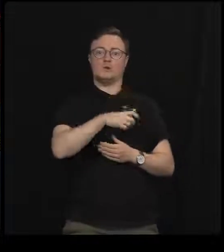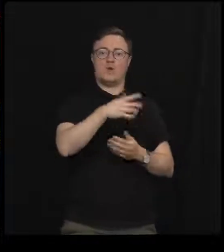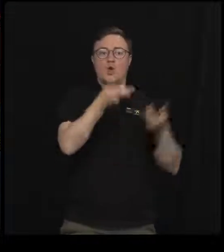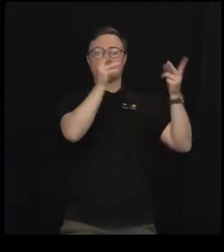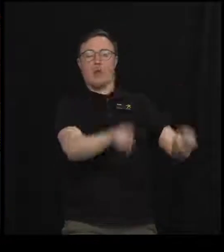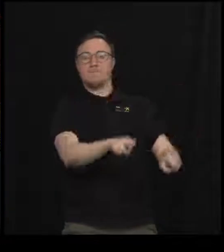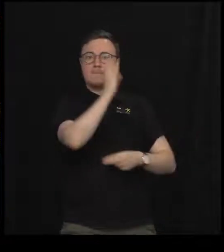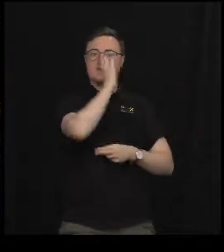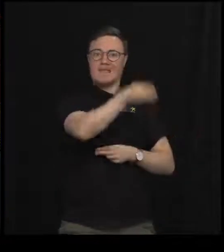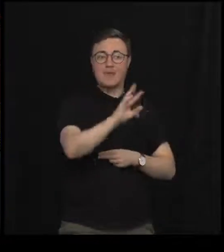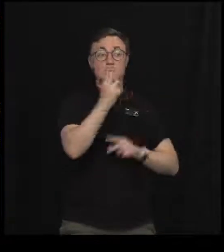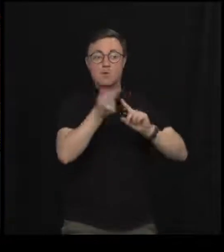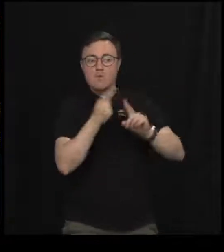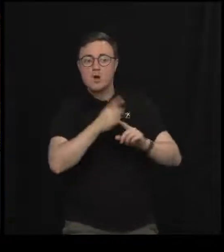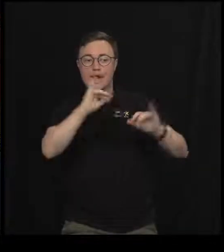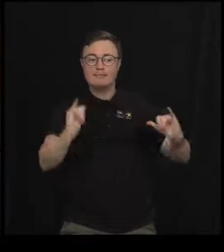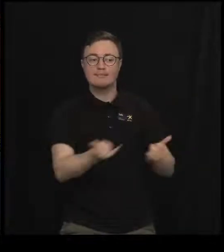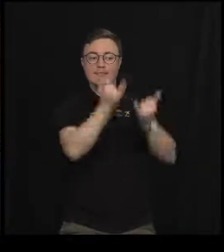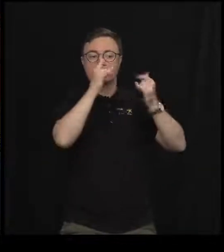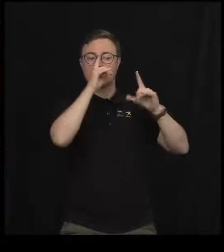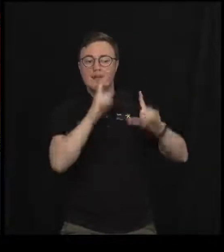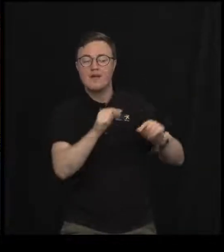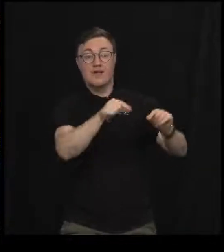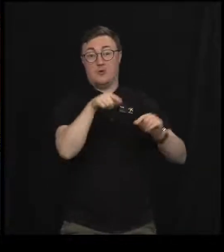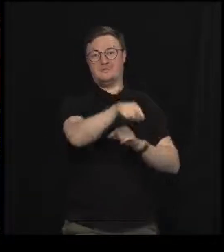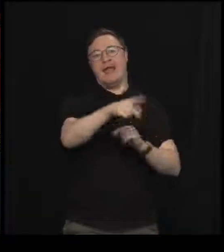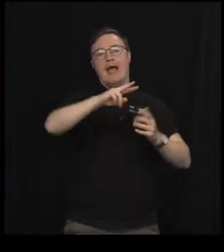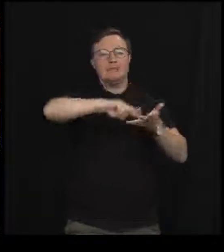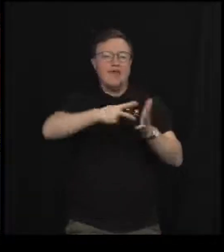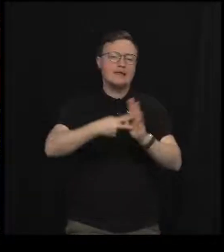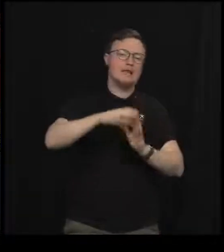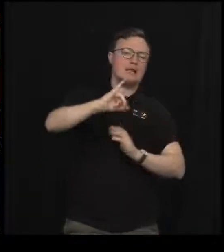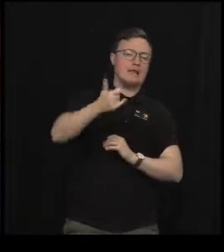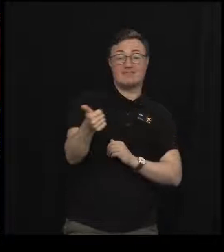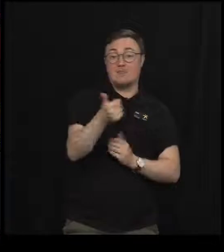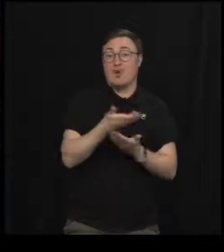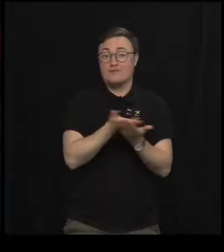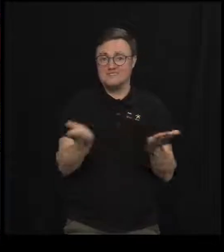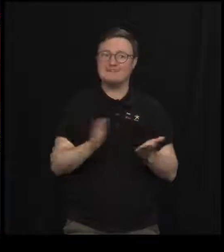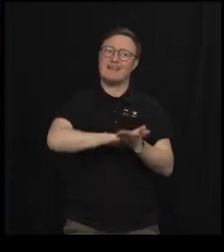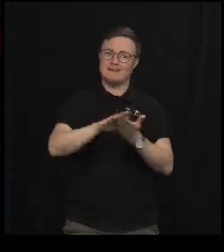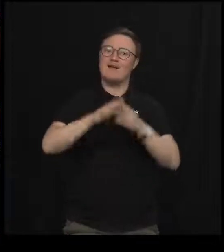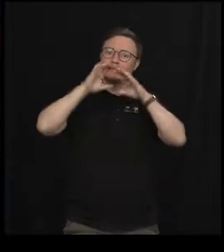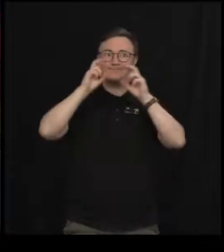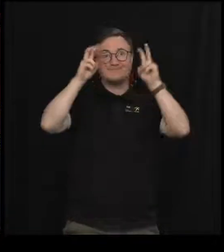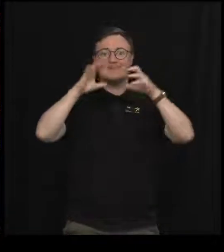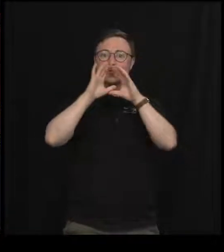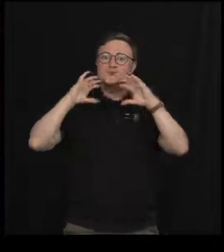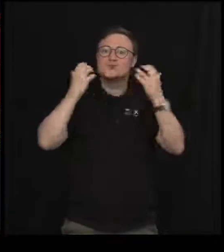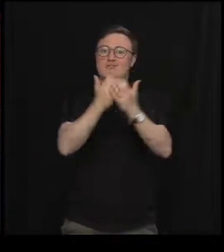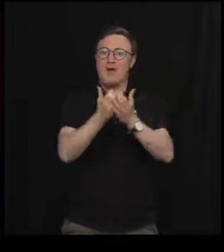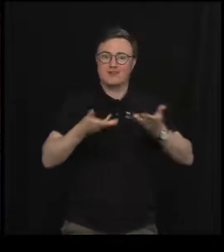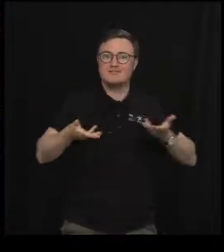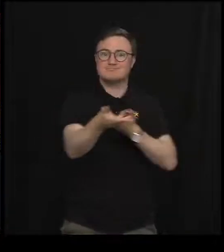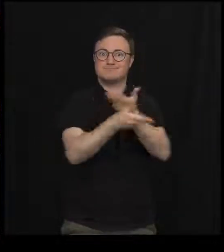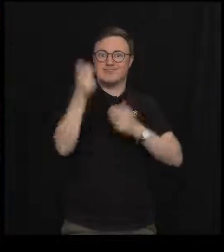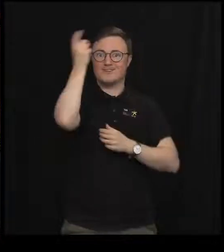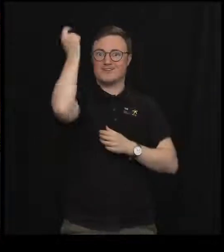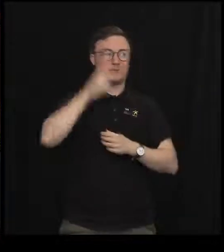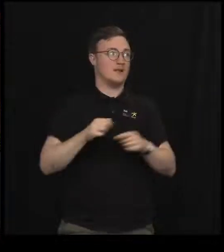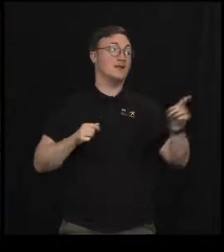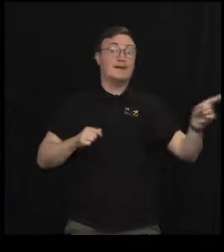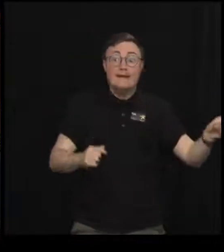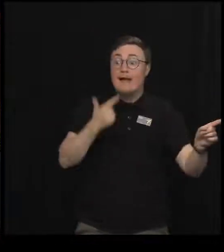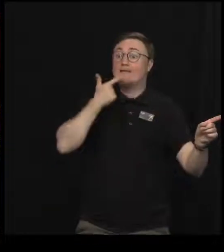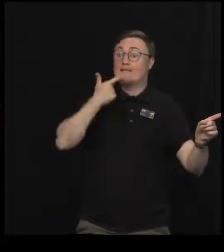in, not necessarily, there was no techie stuff in that, but it was actually a social innovation. Carl. Thank you very